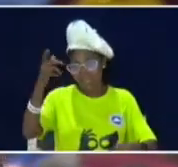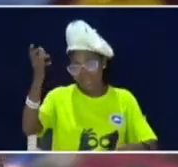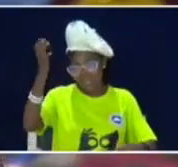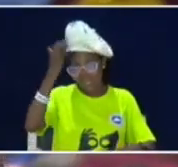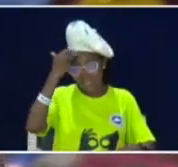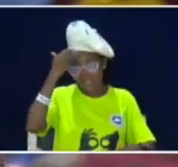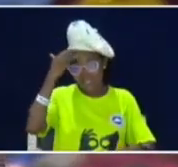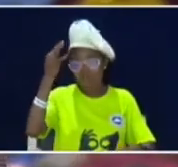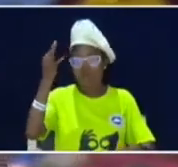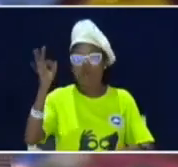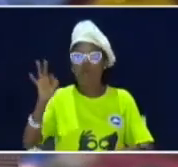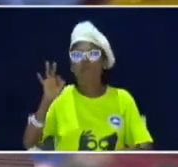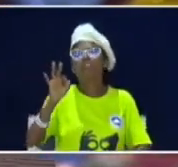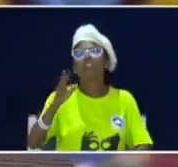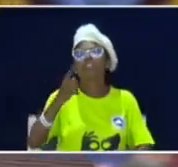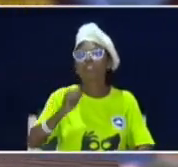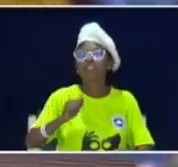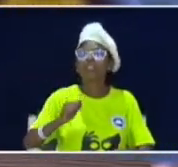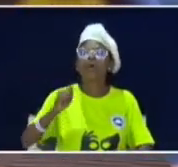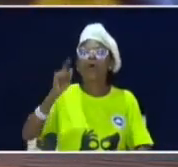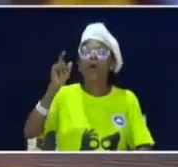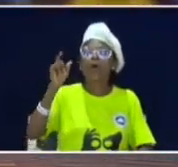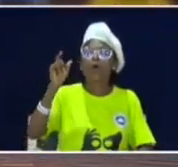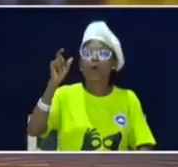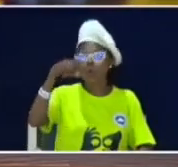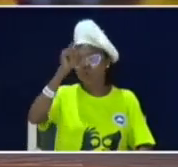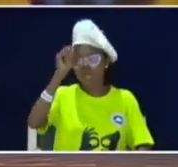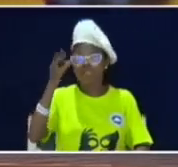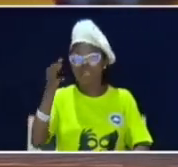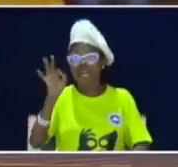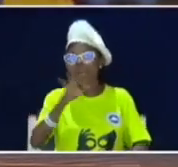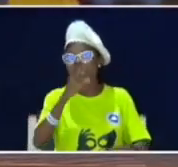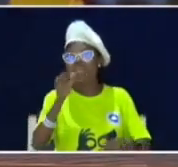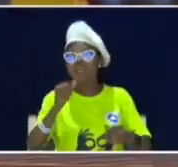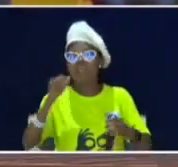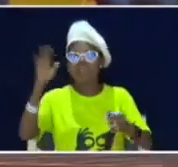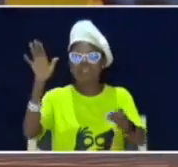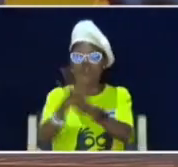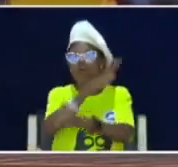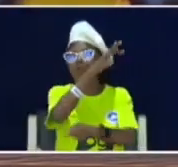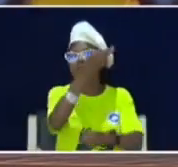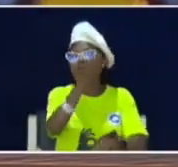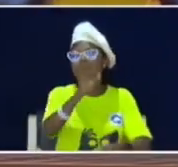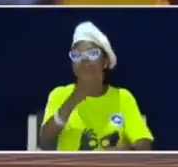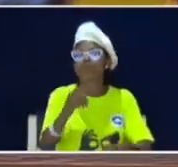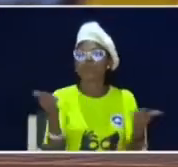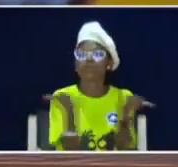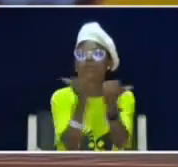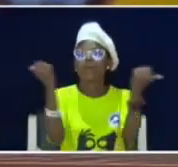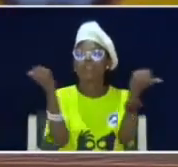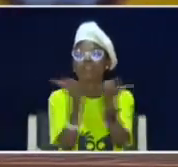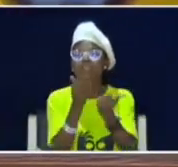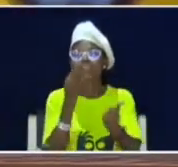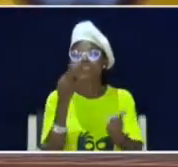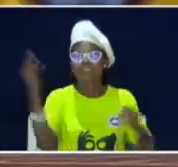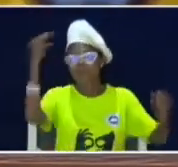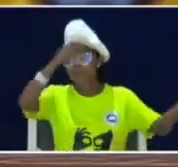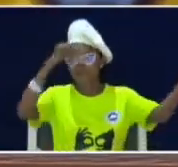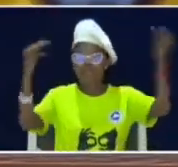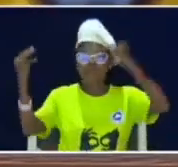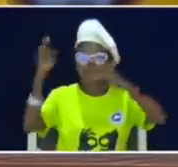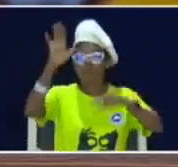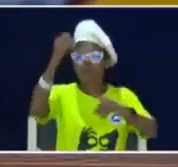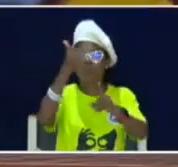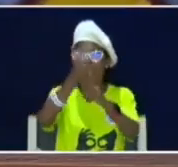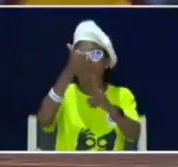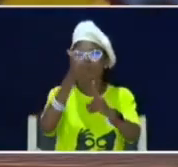can win the battle for you. Enough of fighting the battle by yourself. Let him who can win the battle carry you.